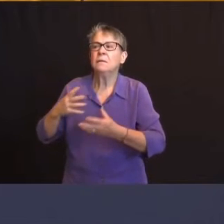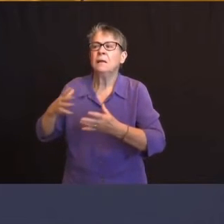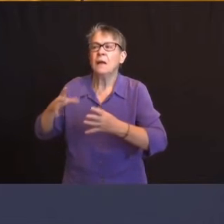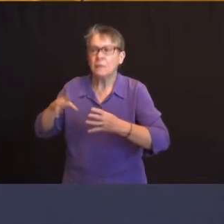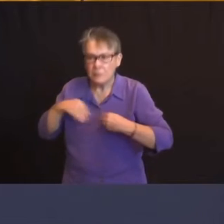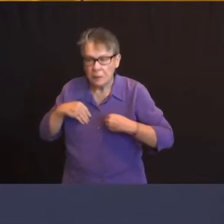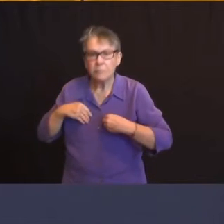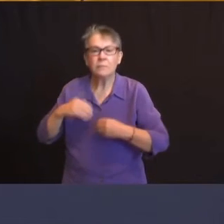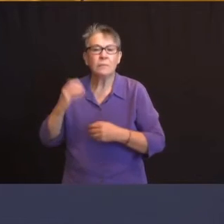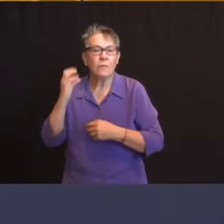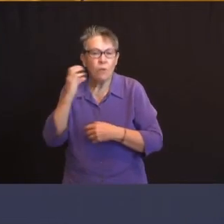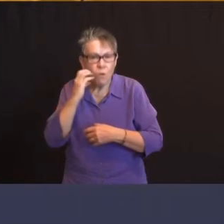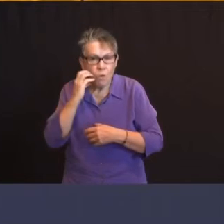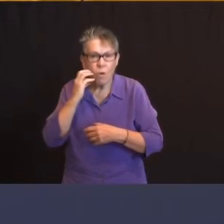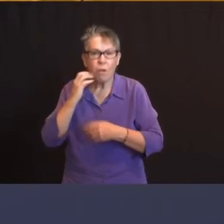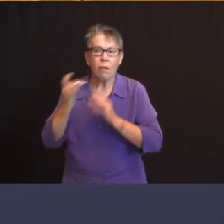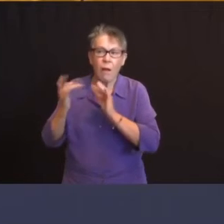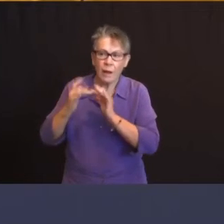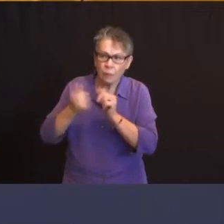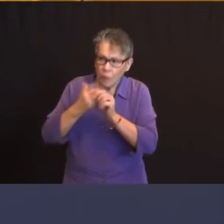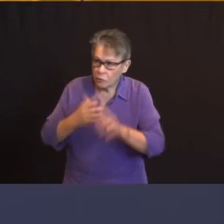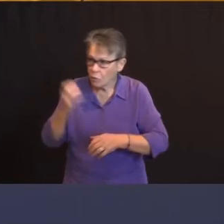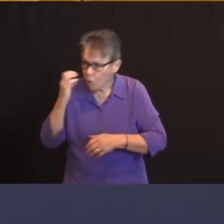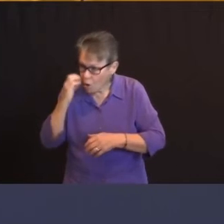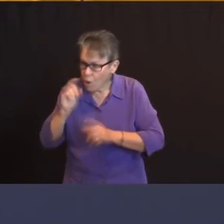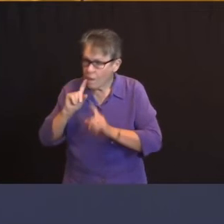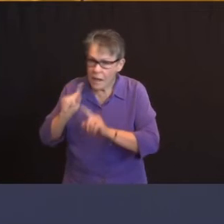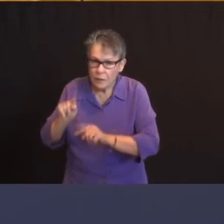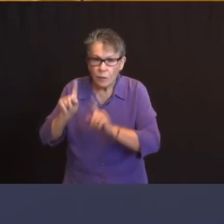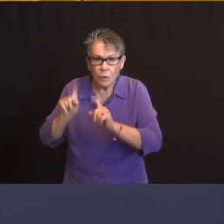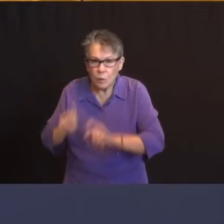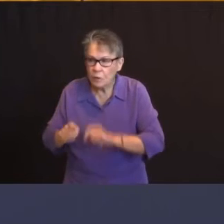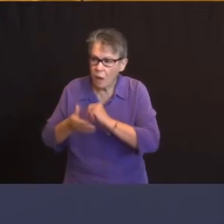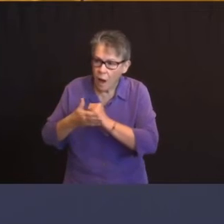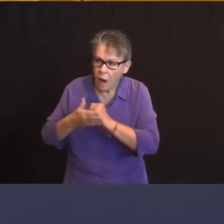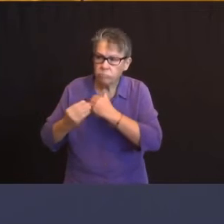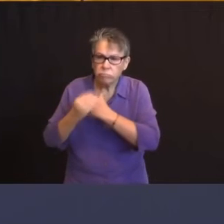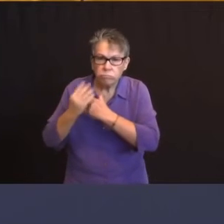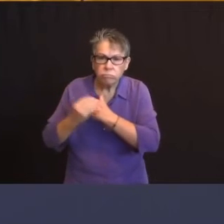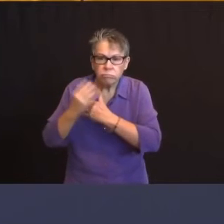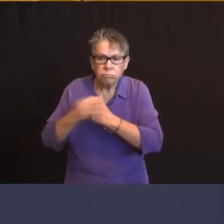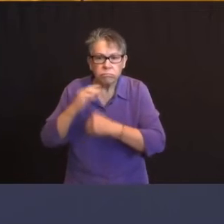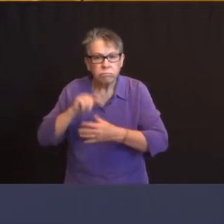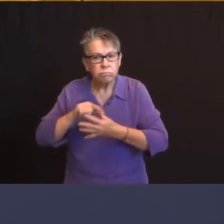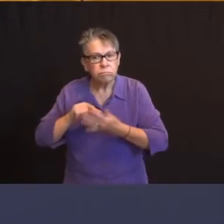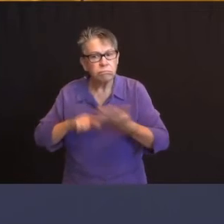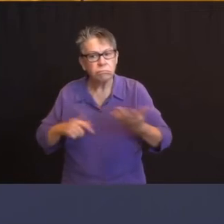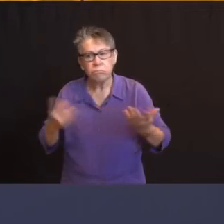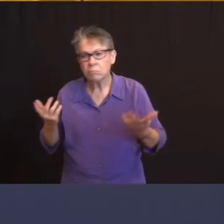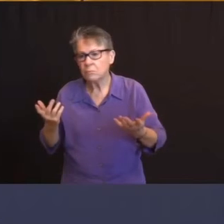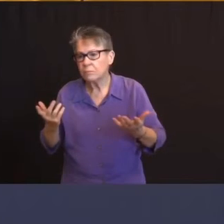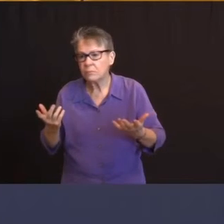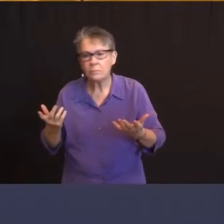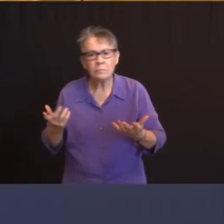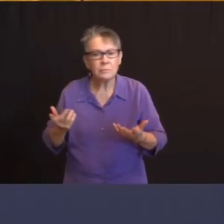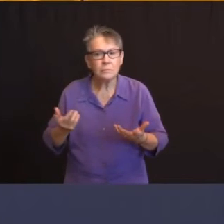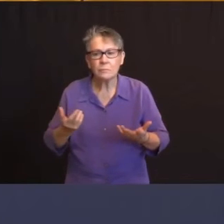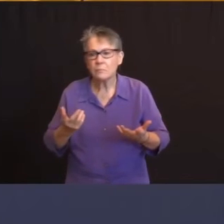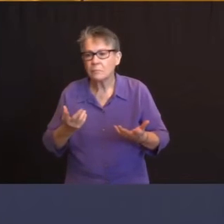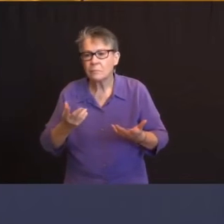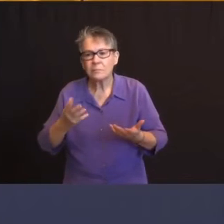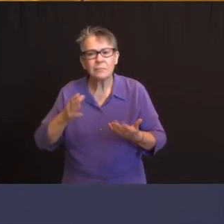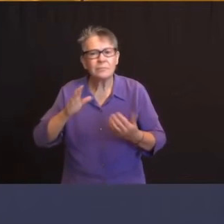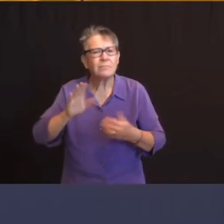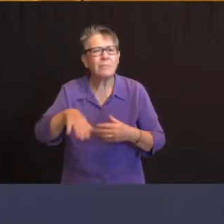that would get people's attention, including Pat's point, thank God not dying, but 2 healthy troopers getting sick from